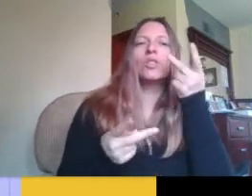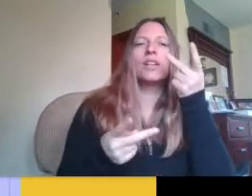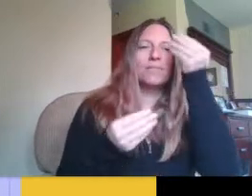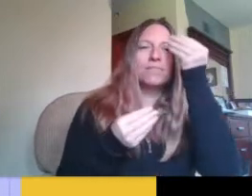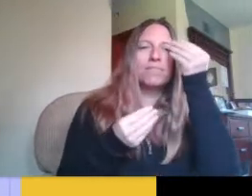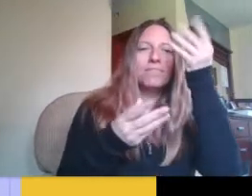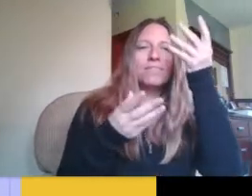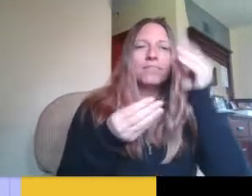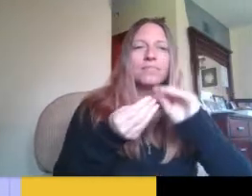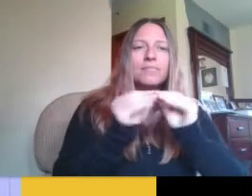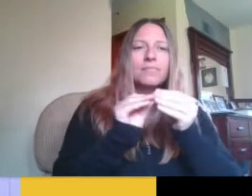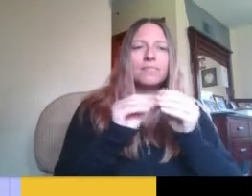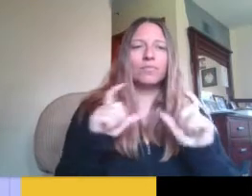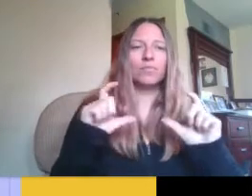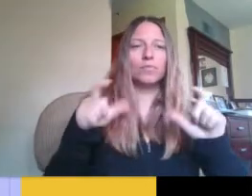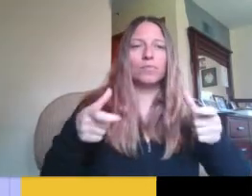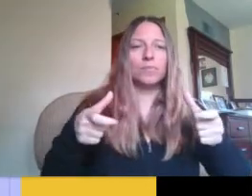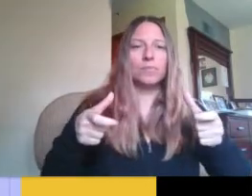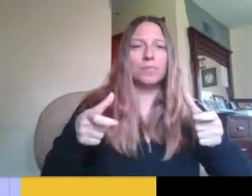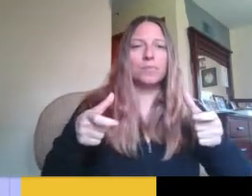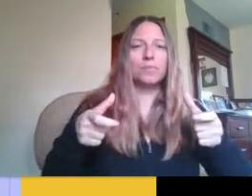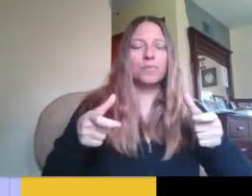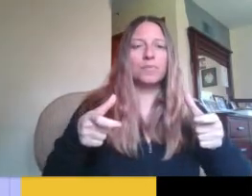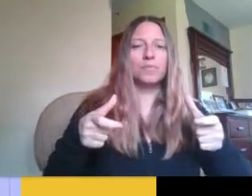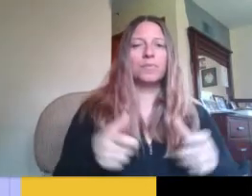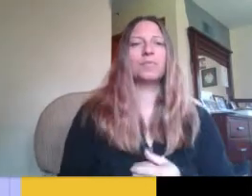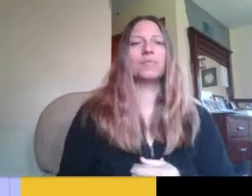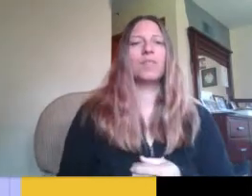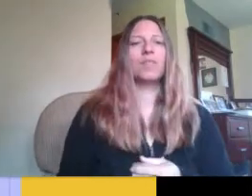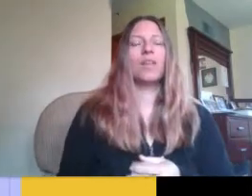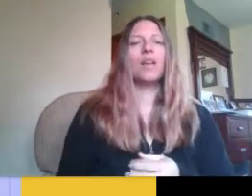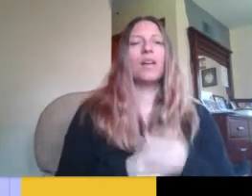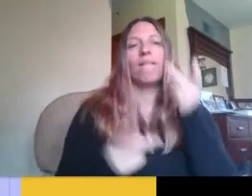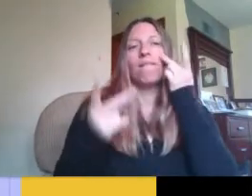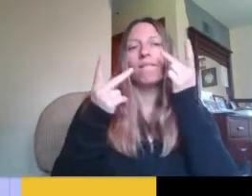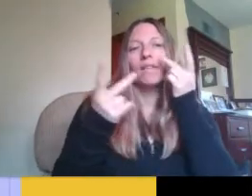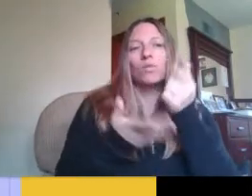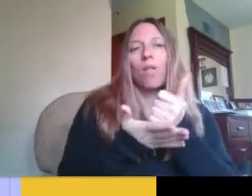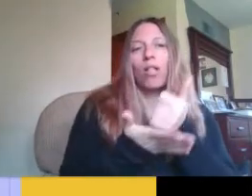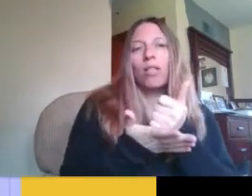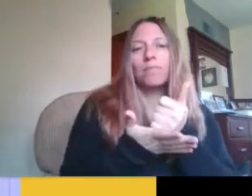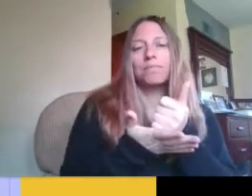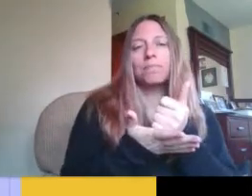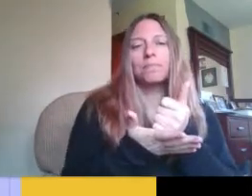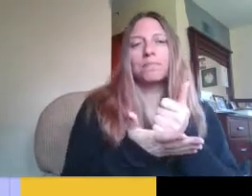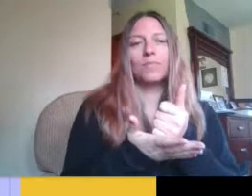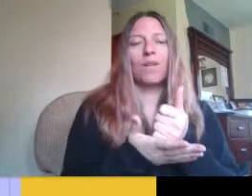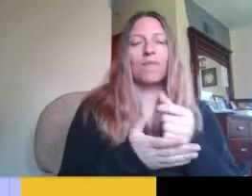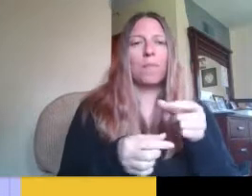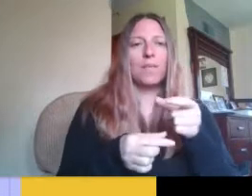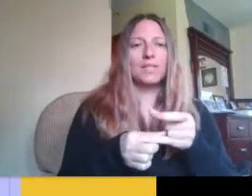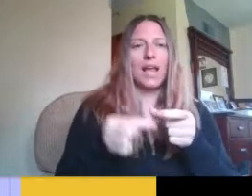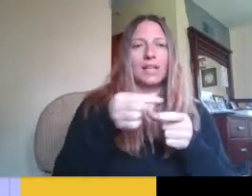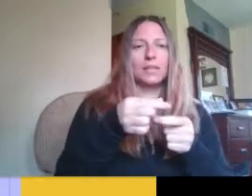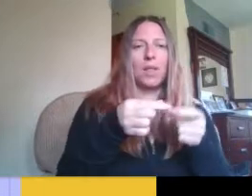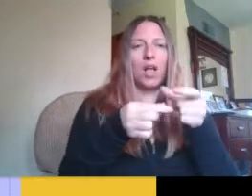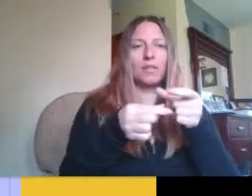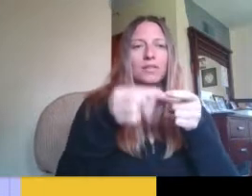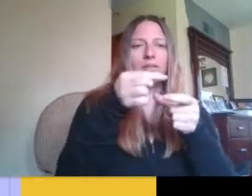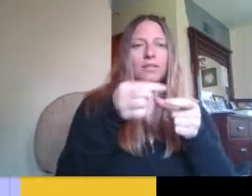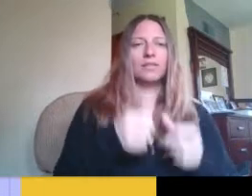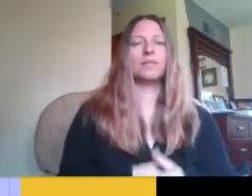numbers. As a visual aid, let's also represent those numbers with stacks of blocks whose heights correspond to their values. 1, 8,